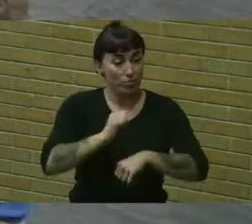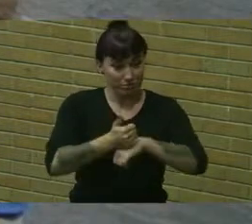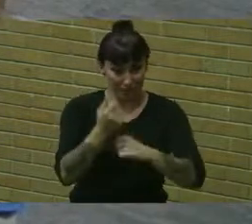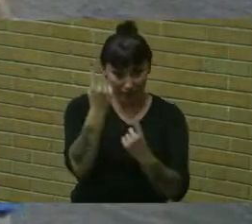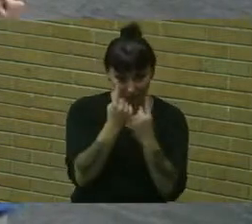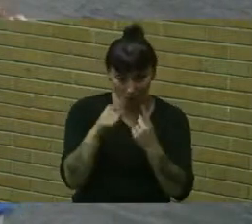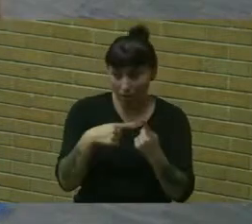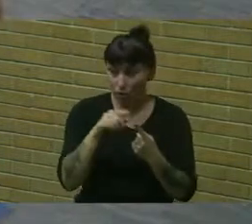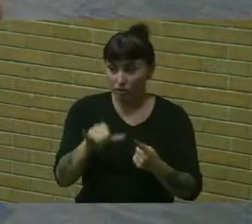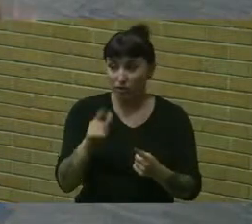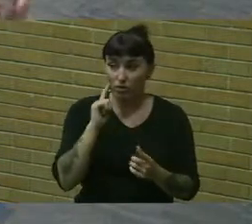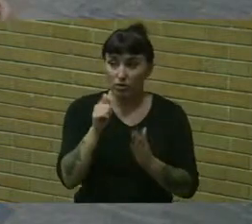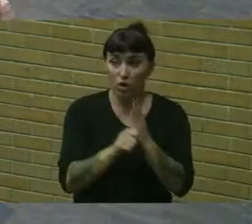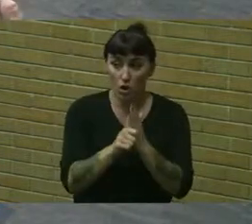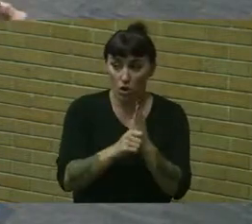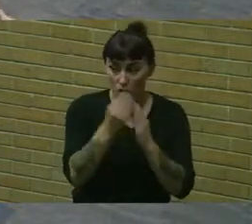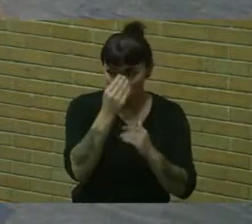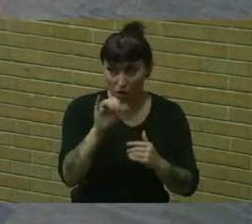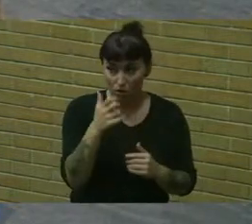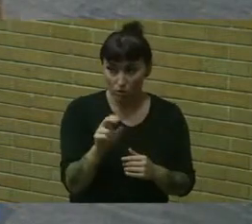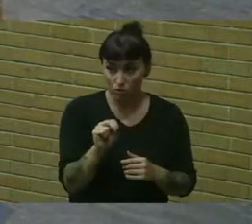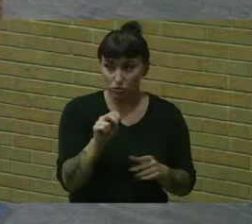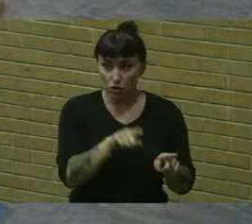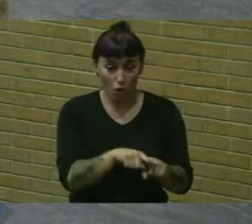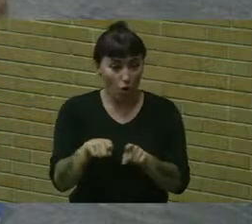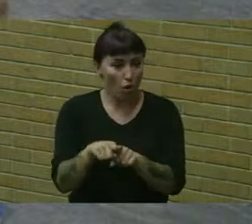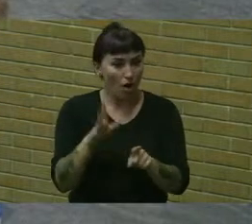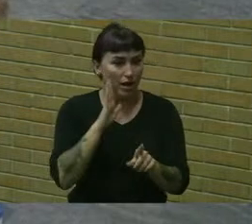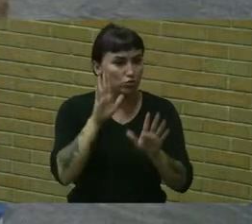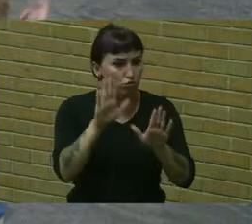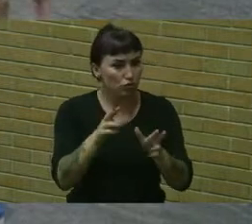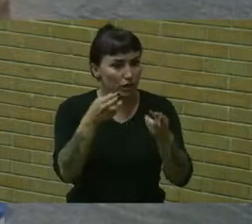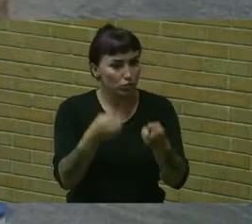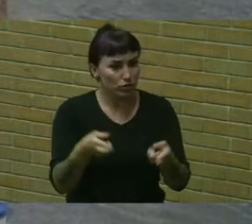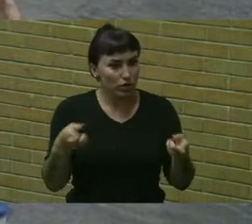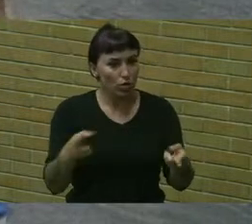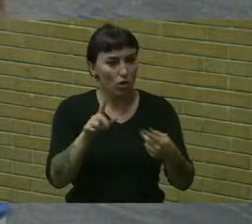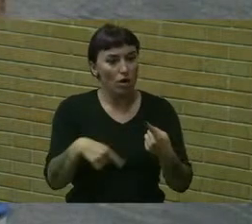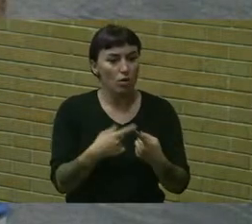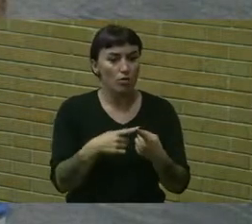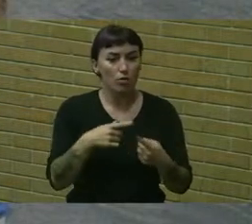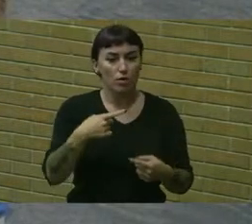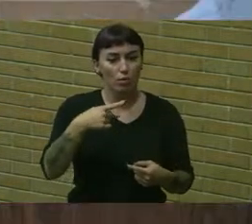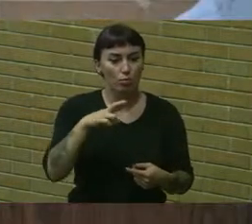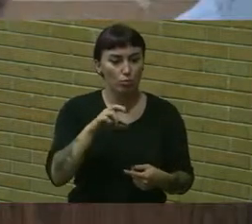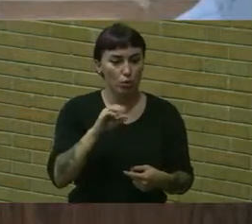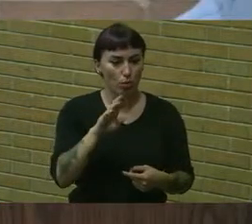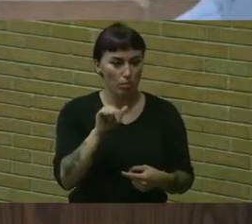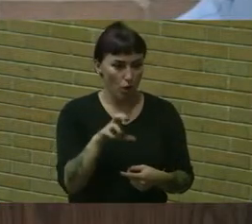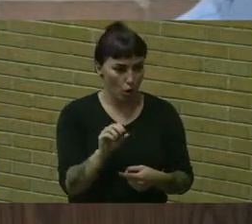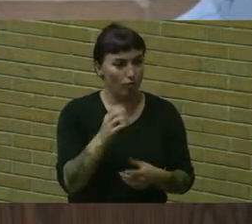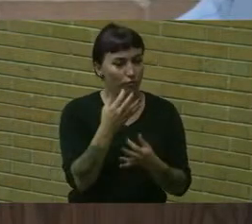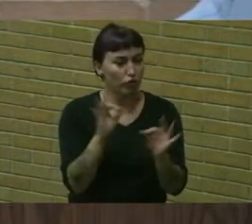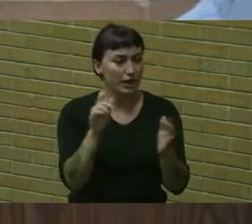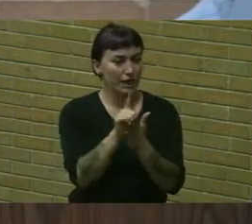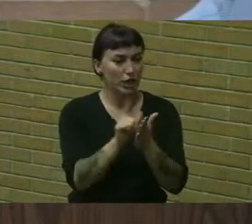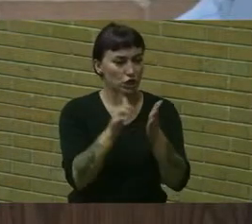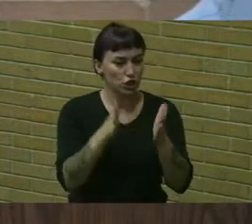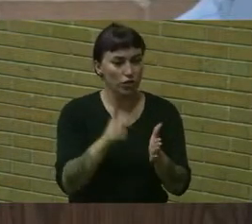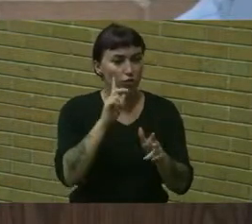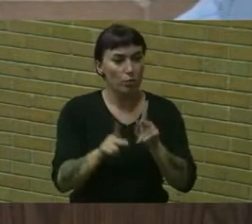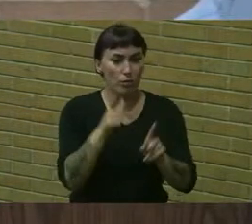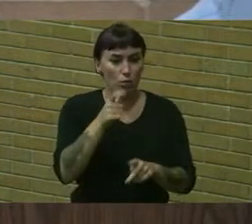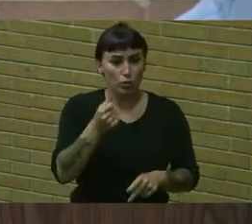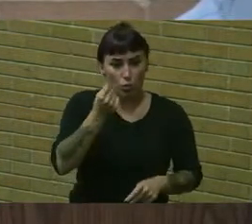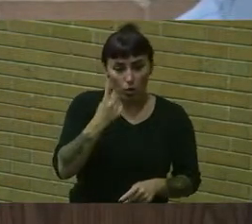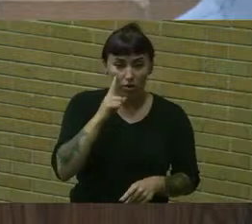that? And this article, by the way, John, it also gives excellent resources on pro bono attorneys for people who don't understand that